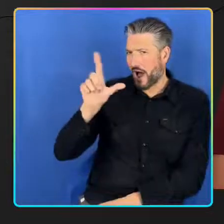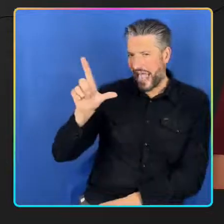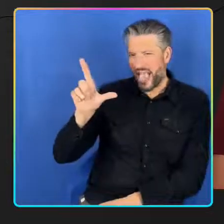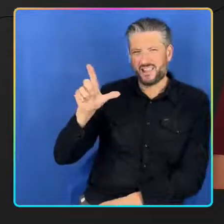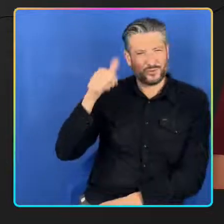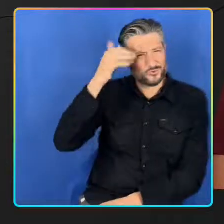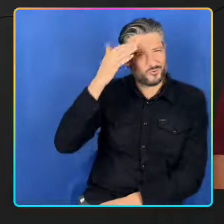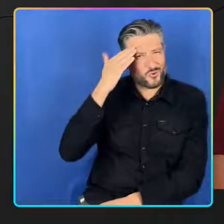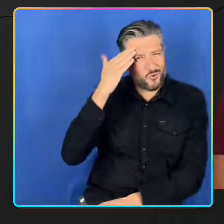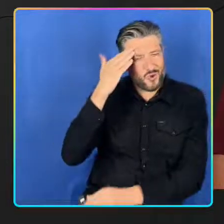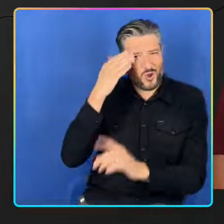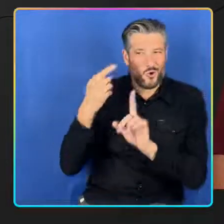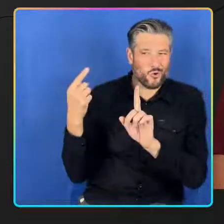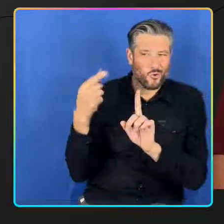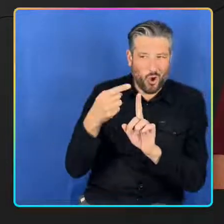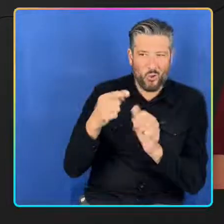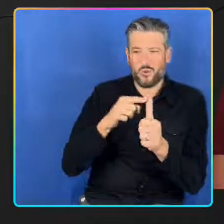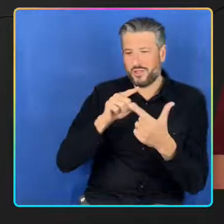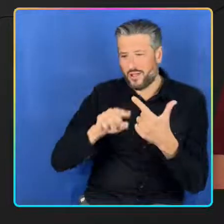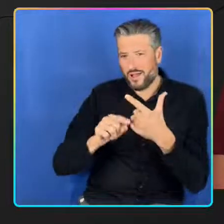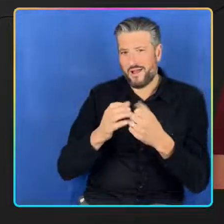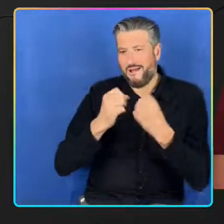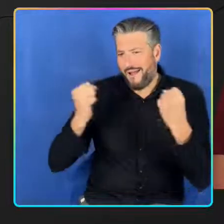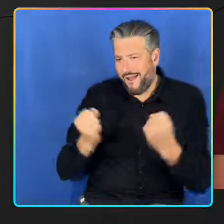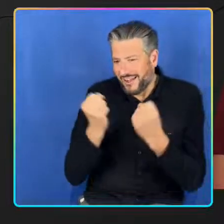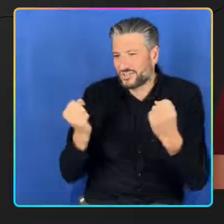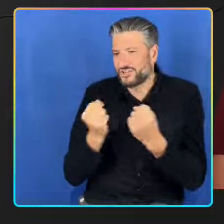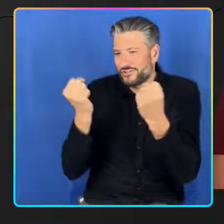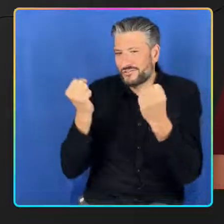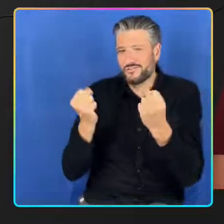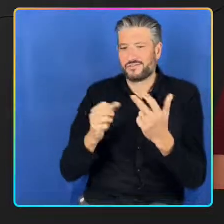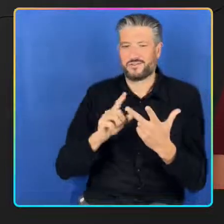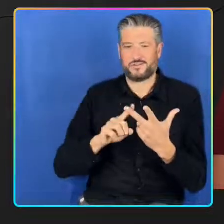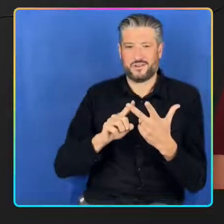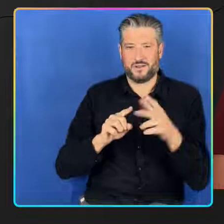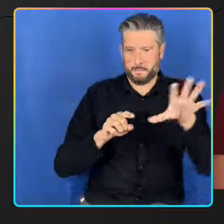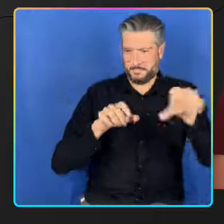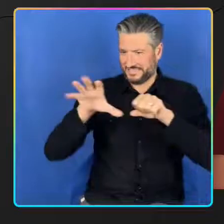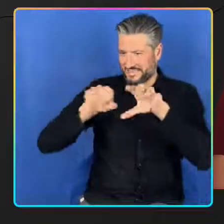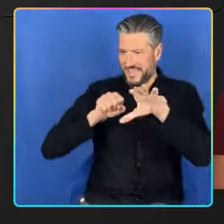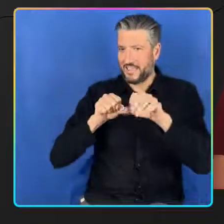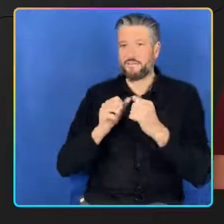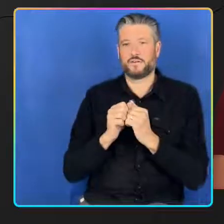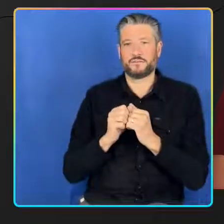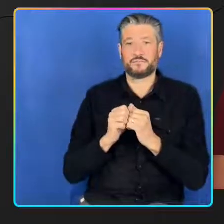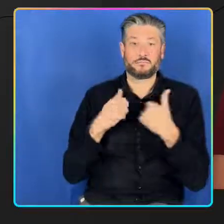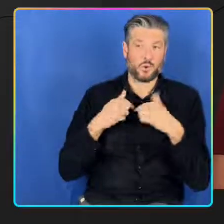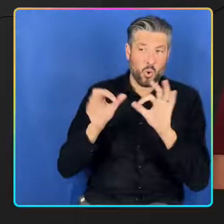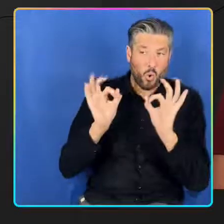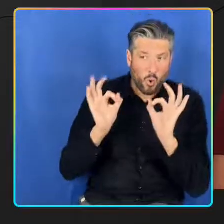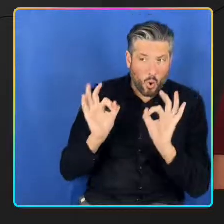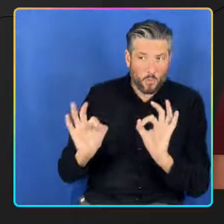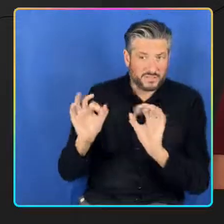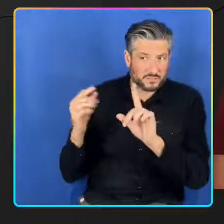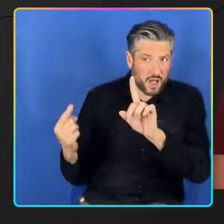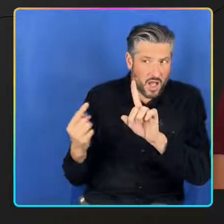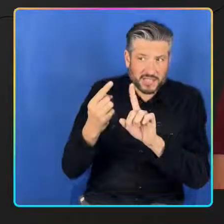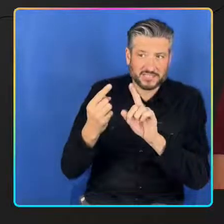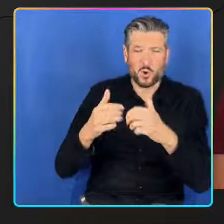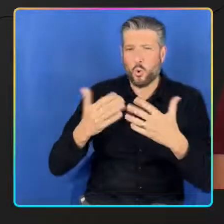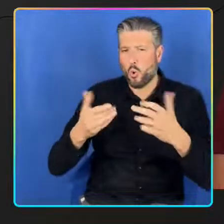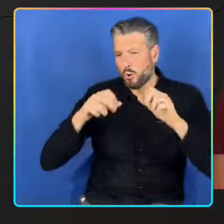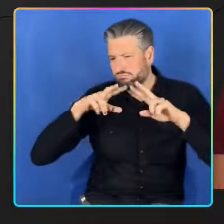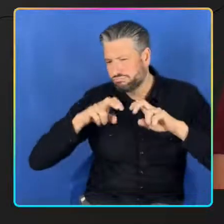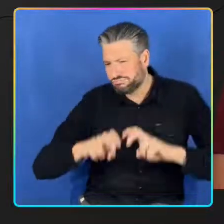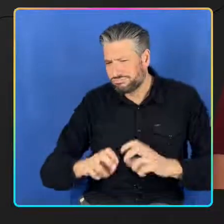actions, do I perception optimize or do I explore type thing, exploit or explore. Very,